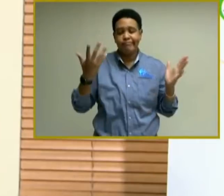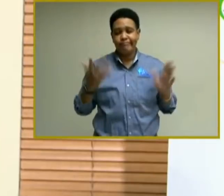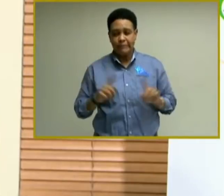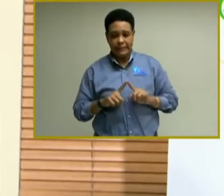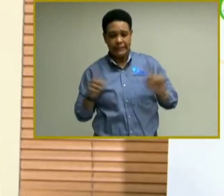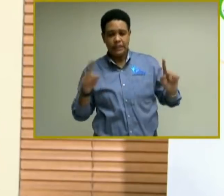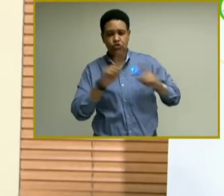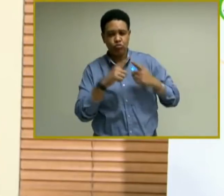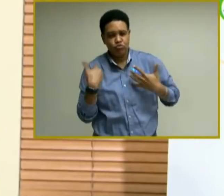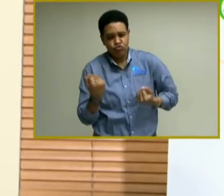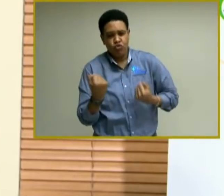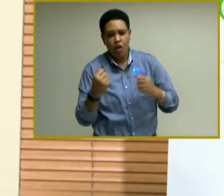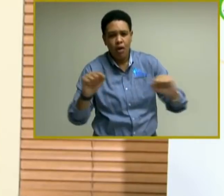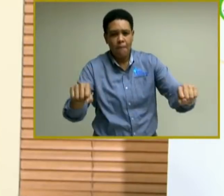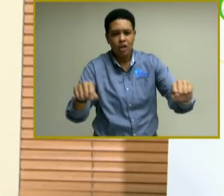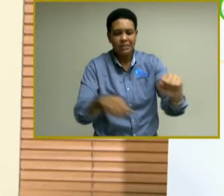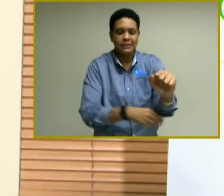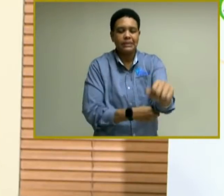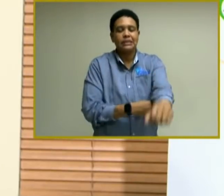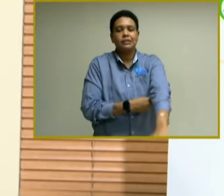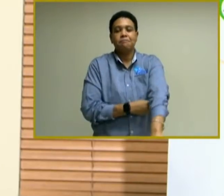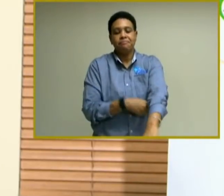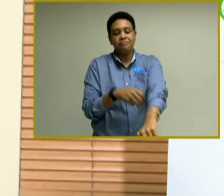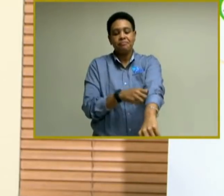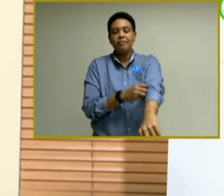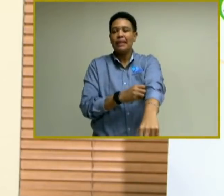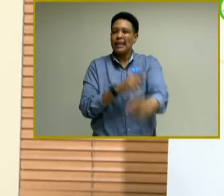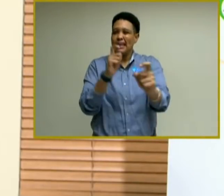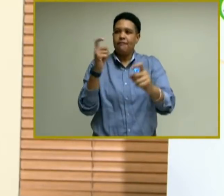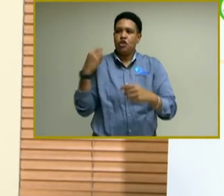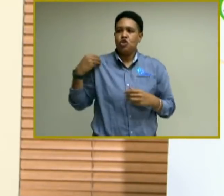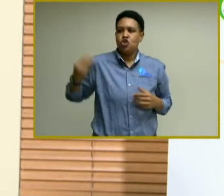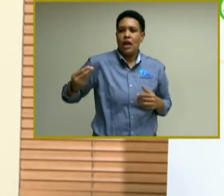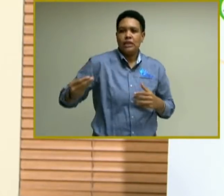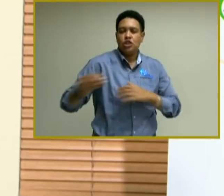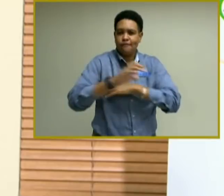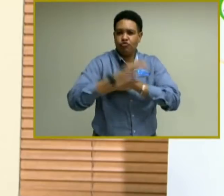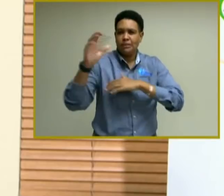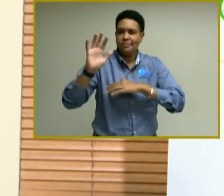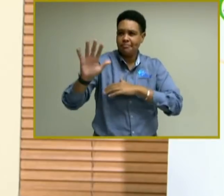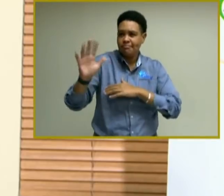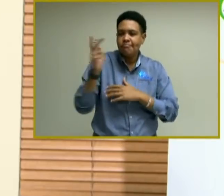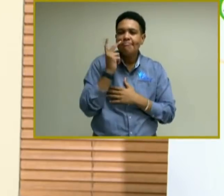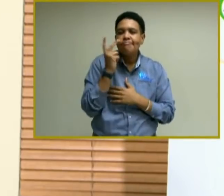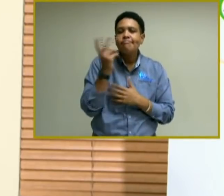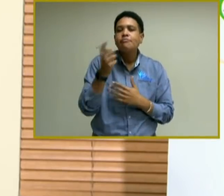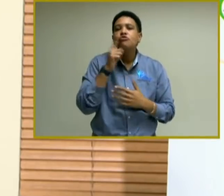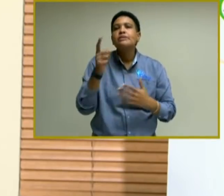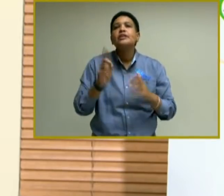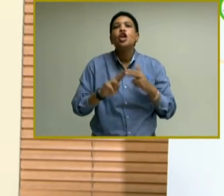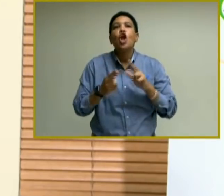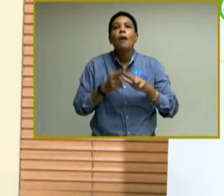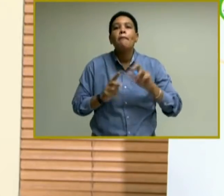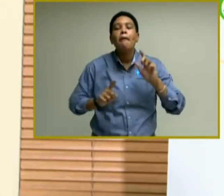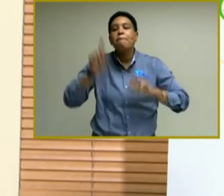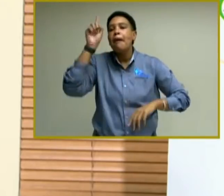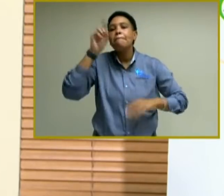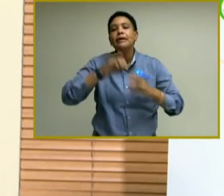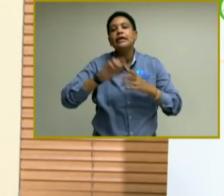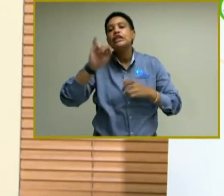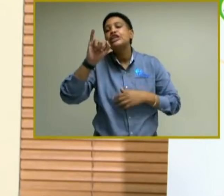and strong possibility that given the traditions of Christmas, we will see a spike come